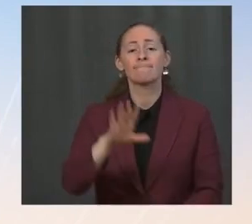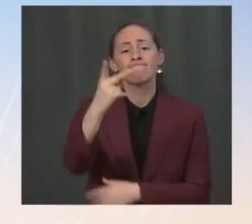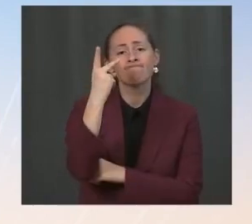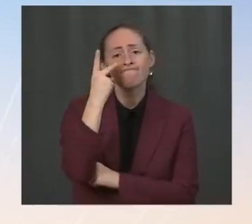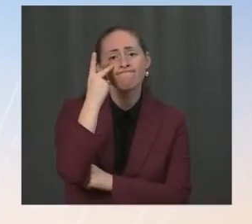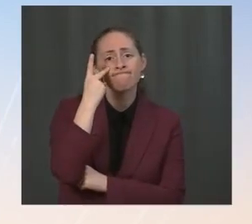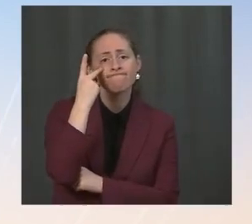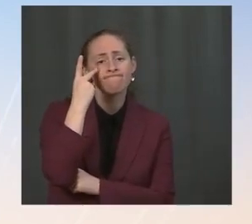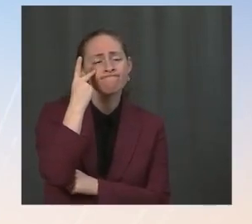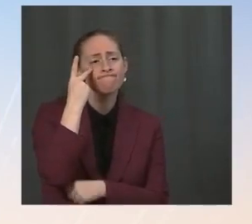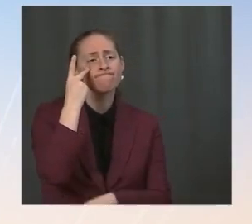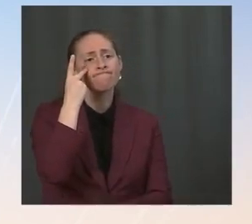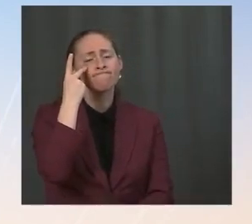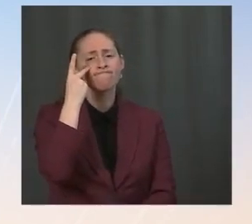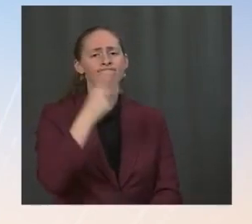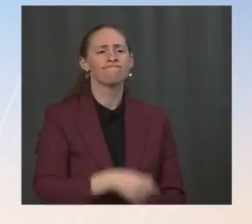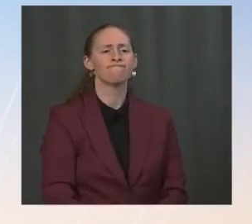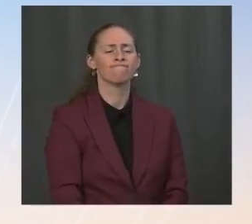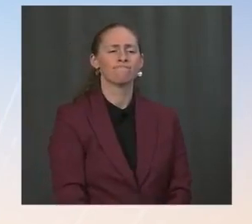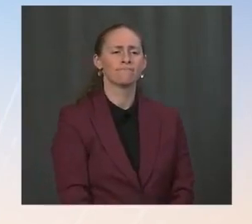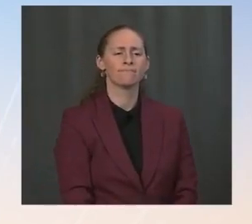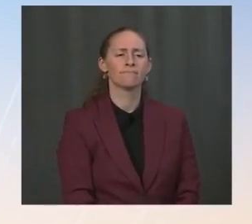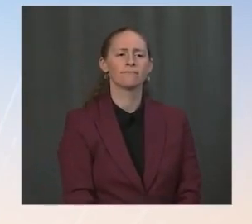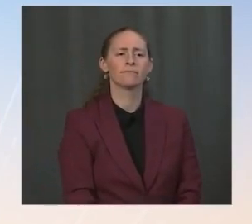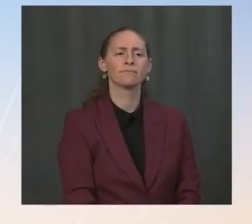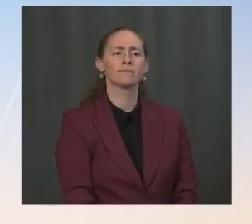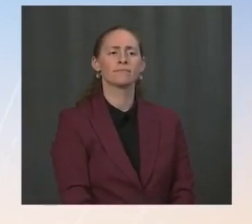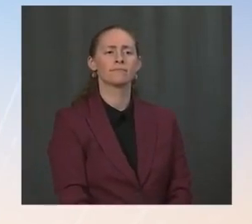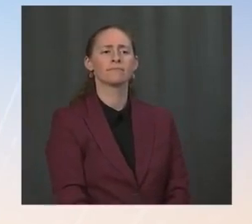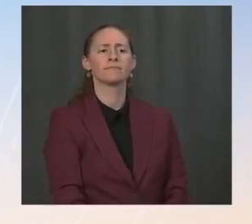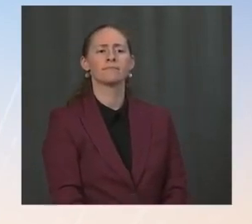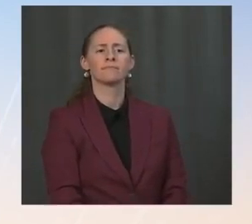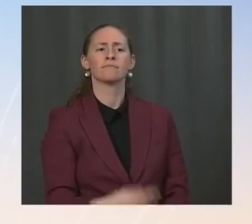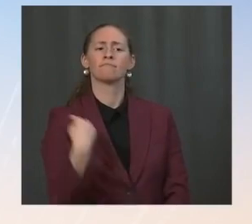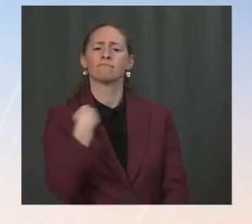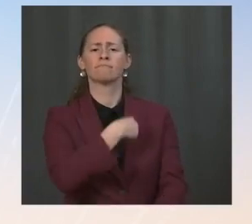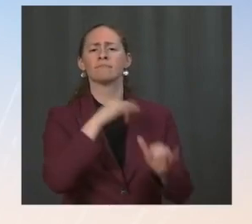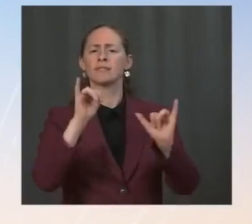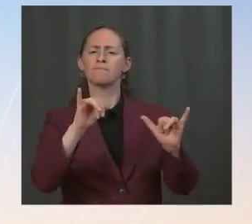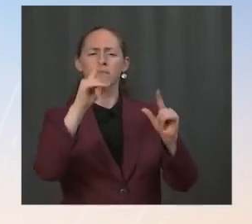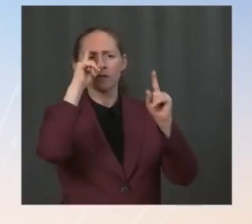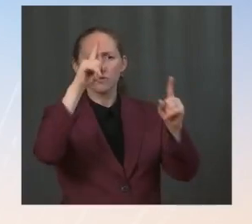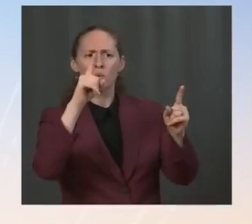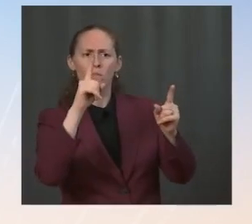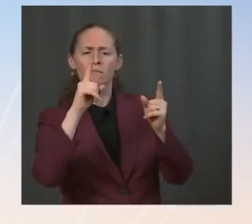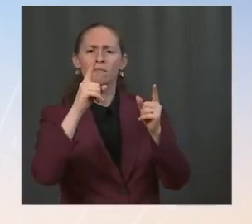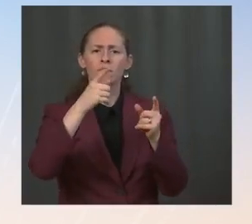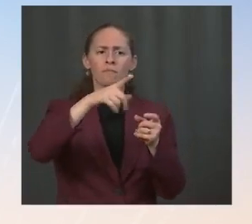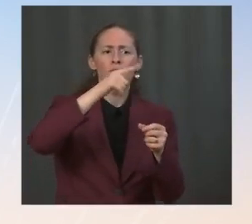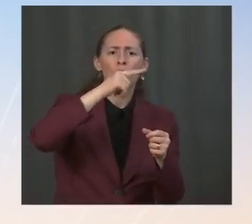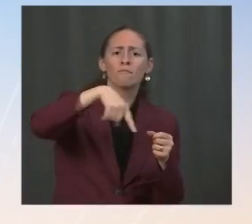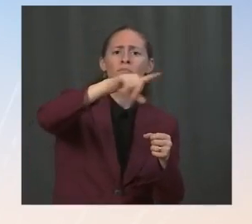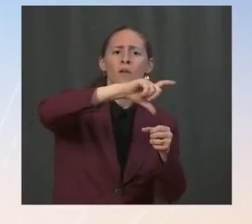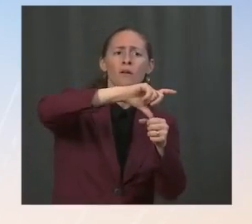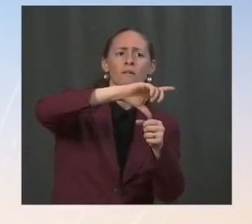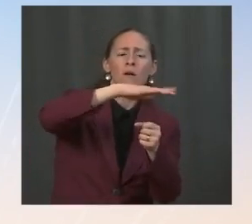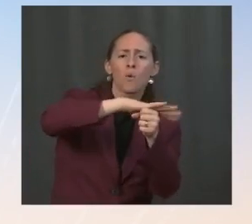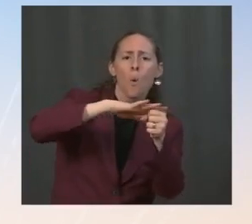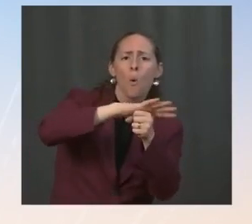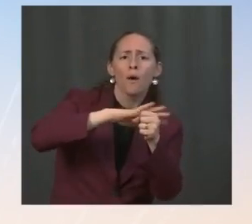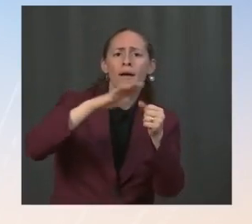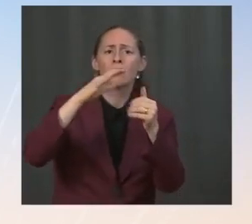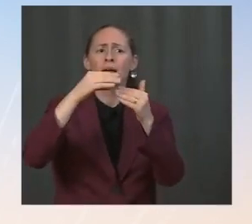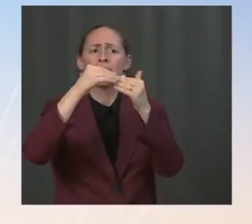we have been working to do is to work closely with governors, with localities, with local leaders, to give